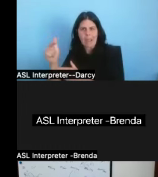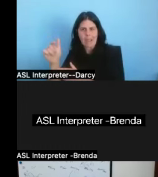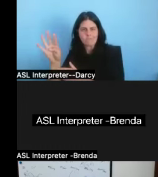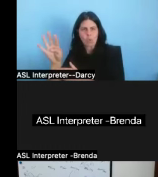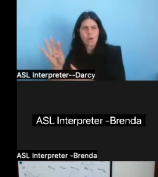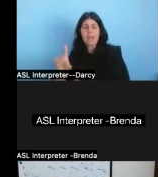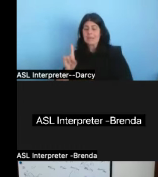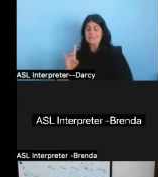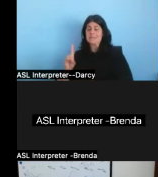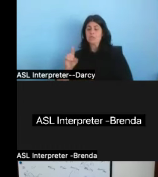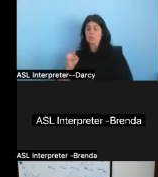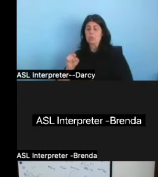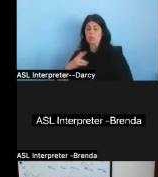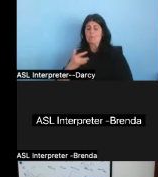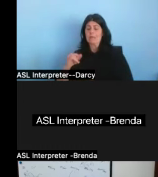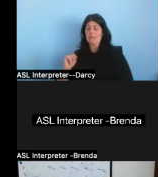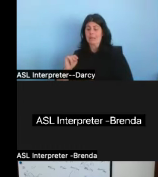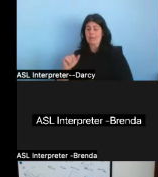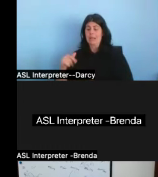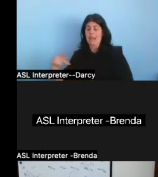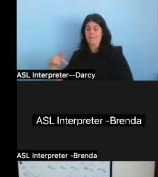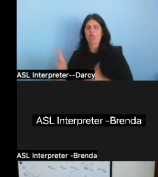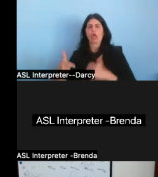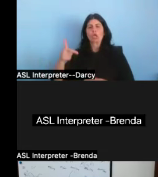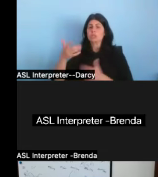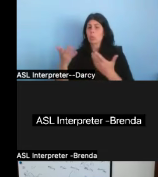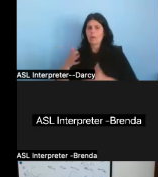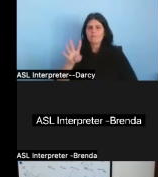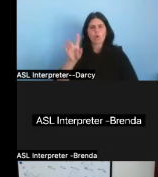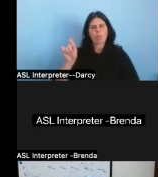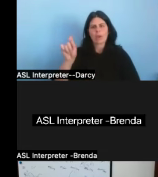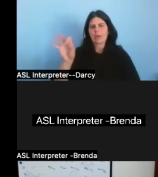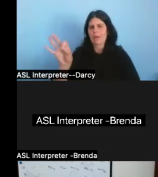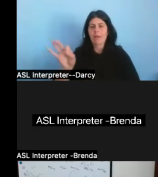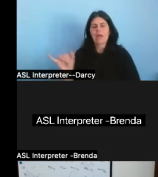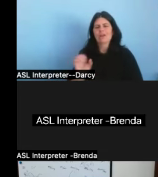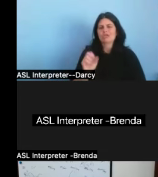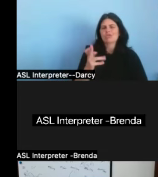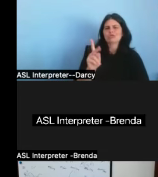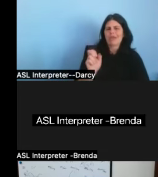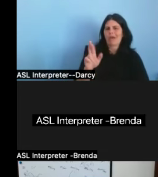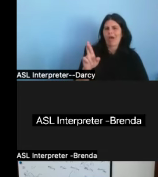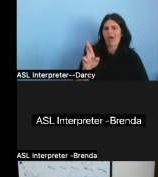for the largest 4.9, and also the shake alert that, again, you saw earlier.